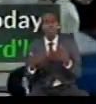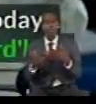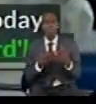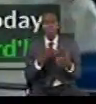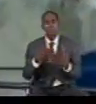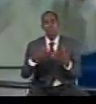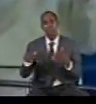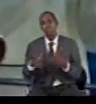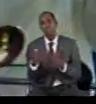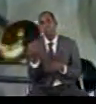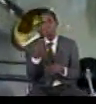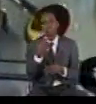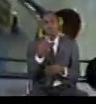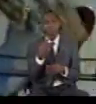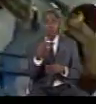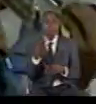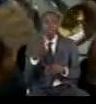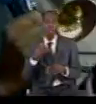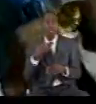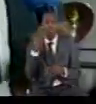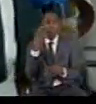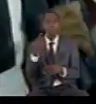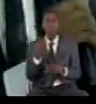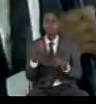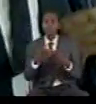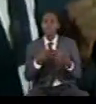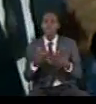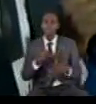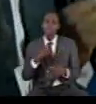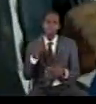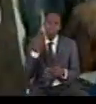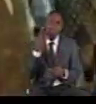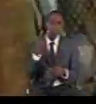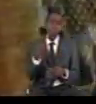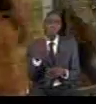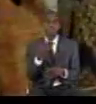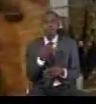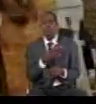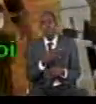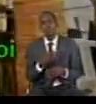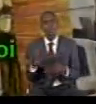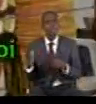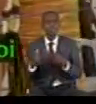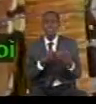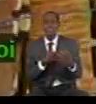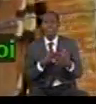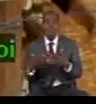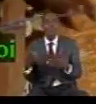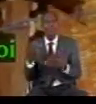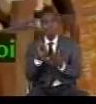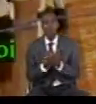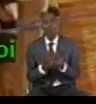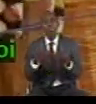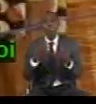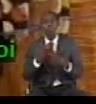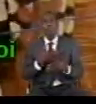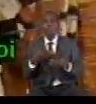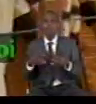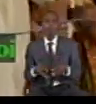face, no matter what I see, no matter what comes my way.